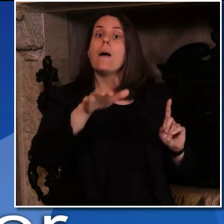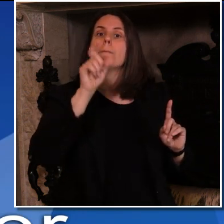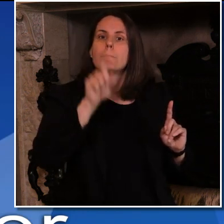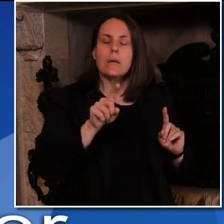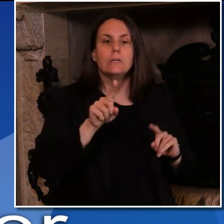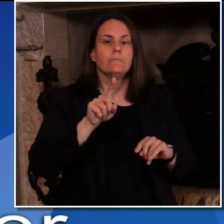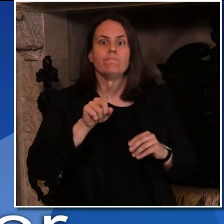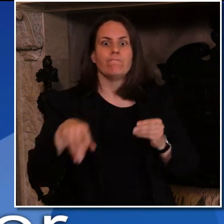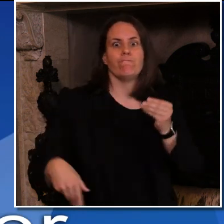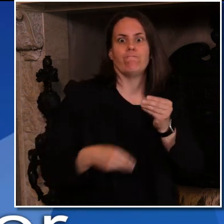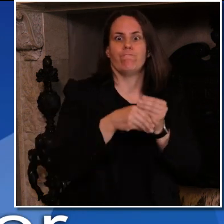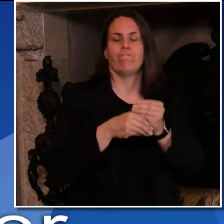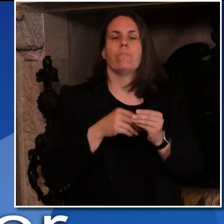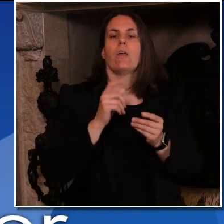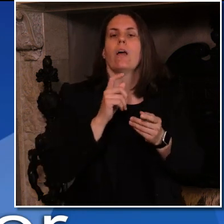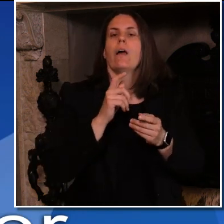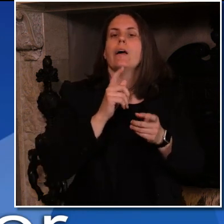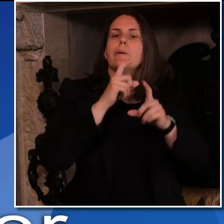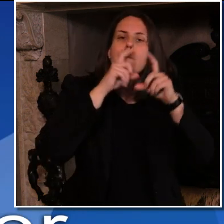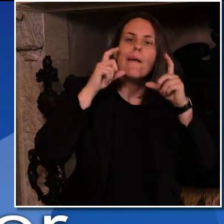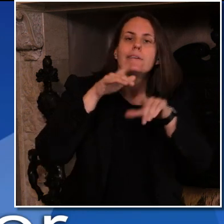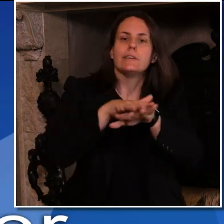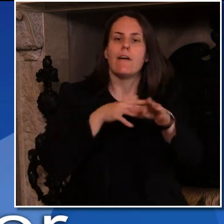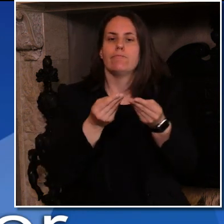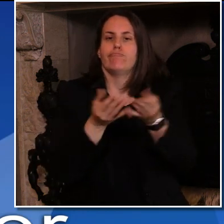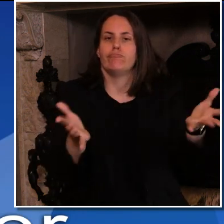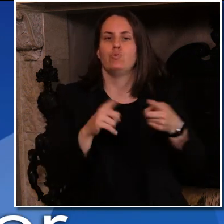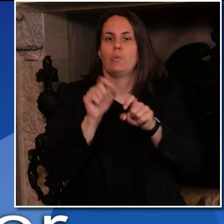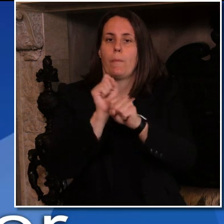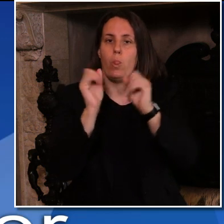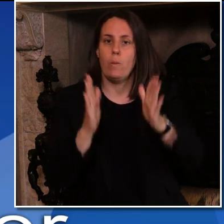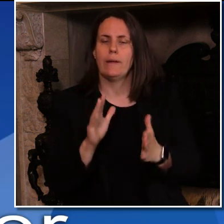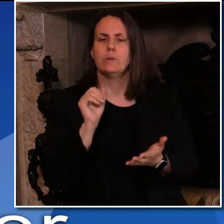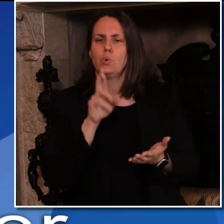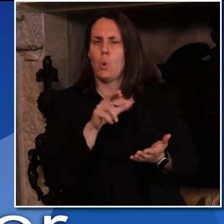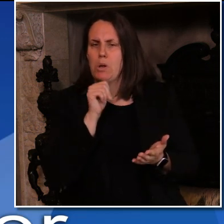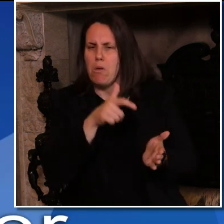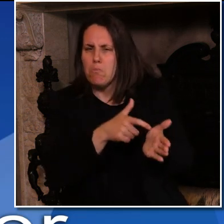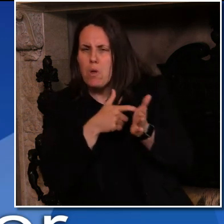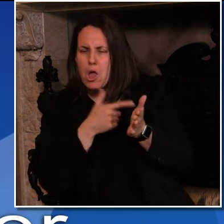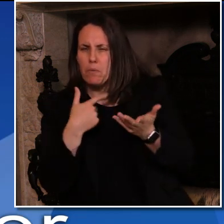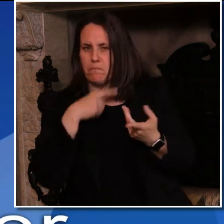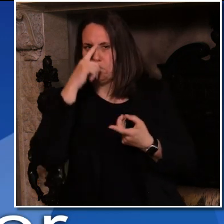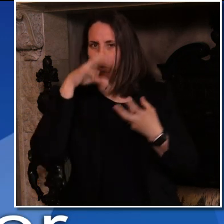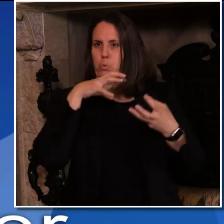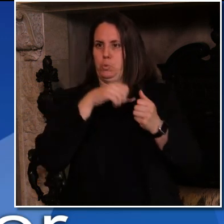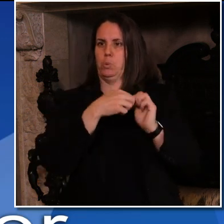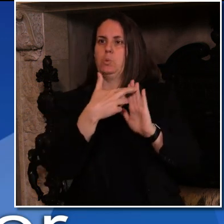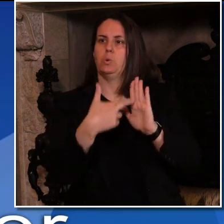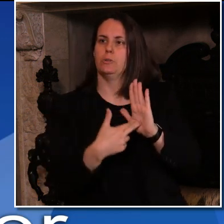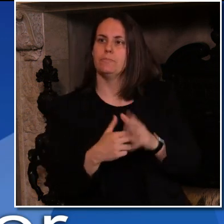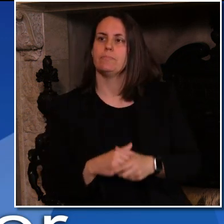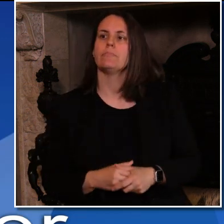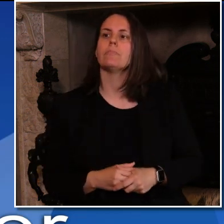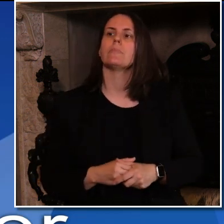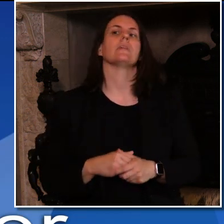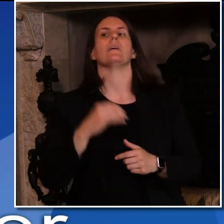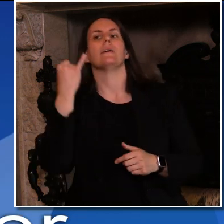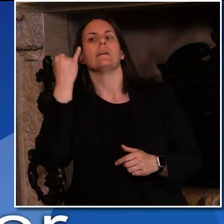workers who work at essential businesses? And is that being enforced, and will that be reported out?